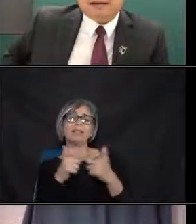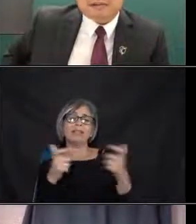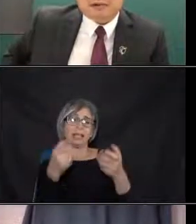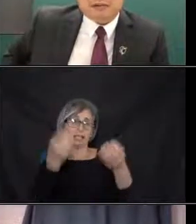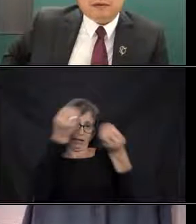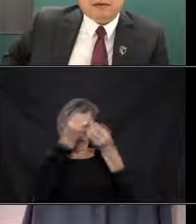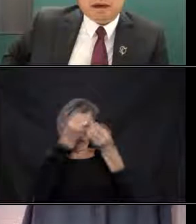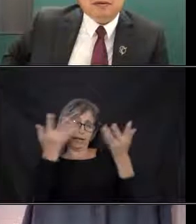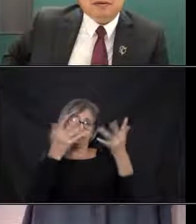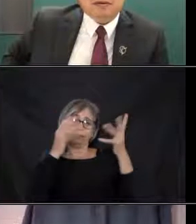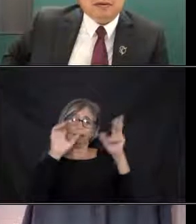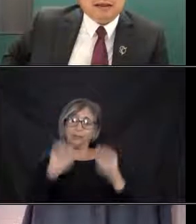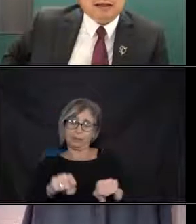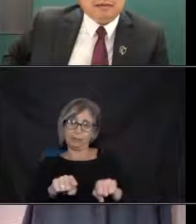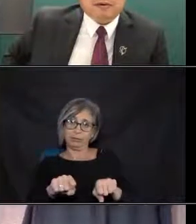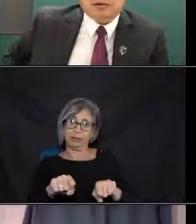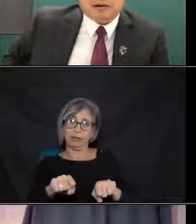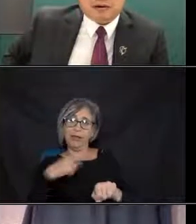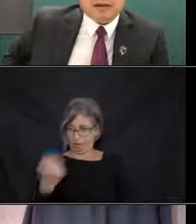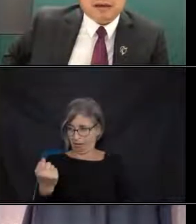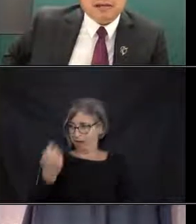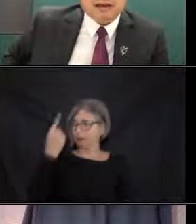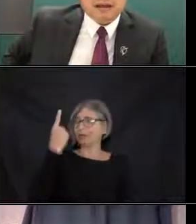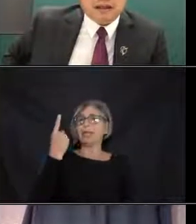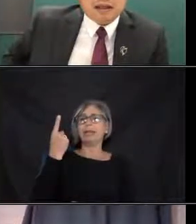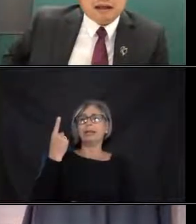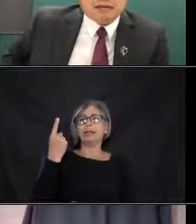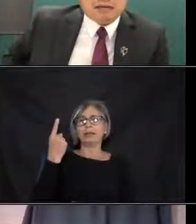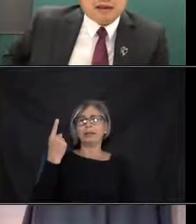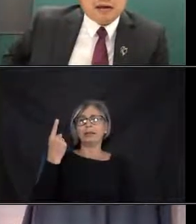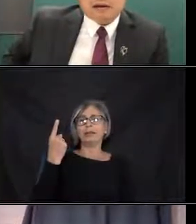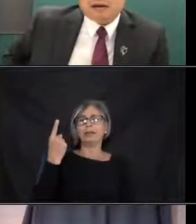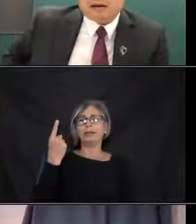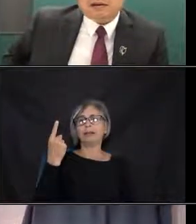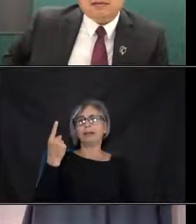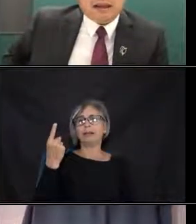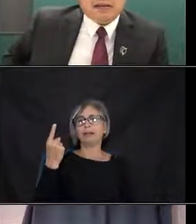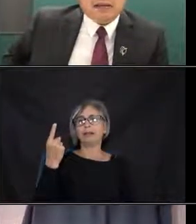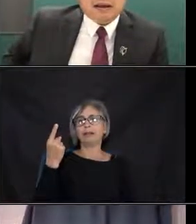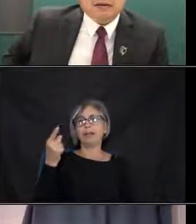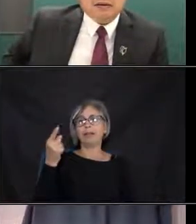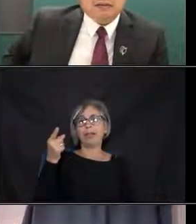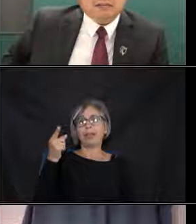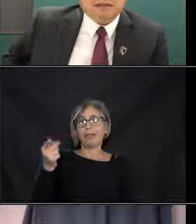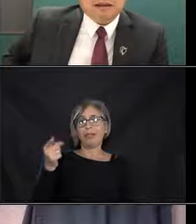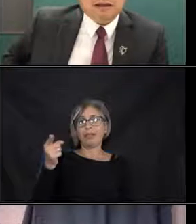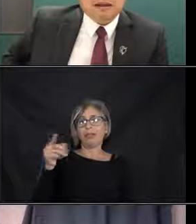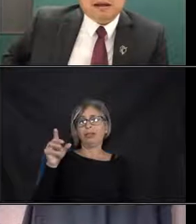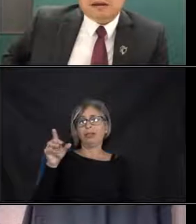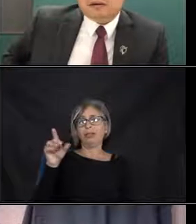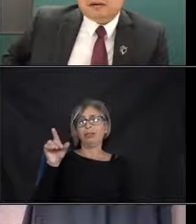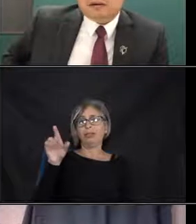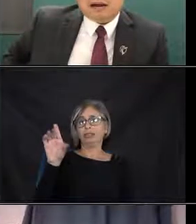as possible. You know, I understand that per the charter, that is their domain to execute,